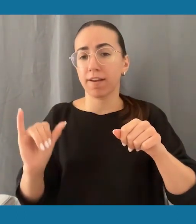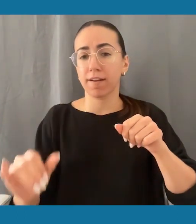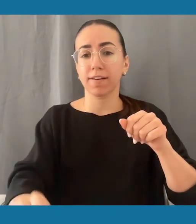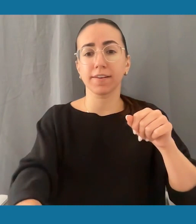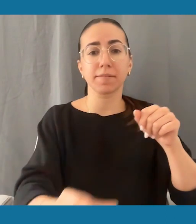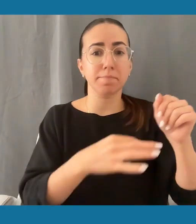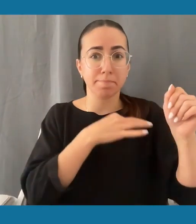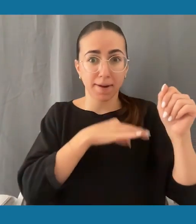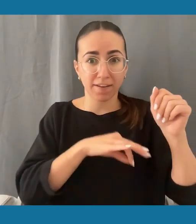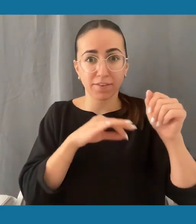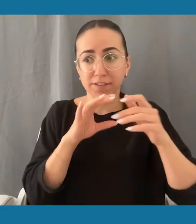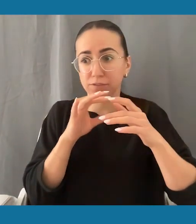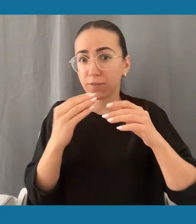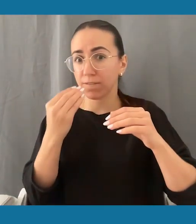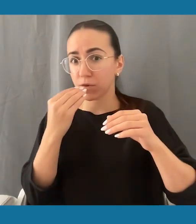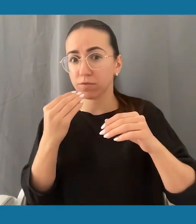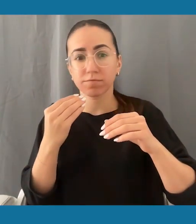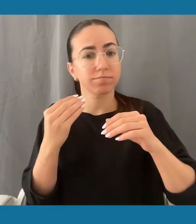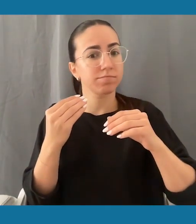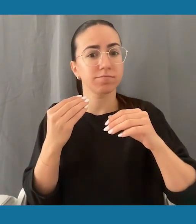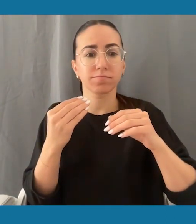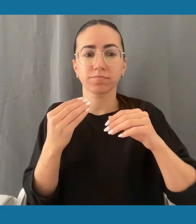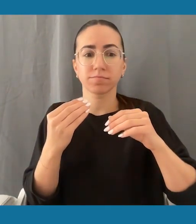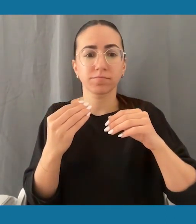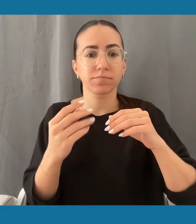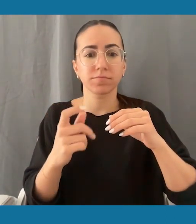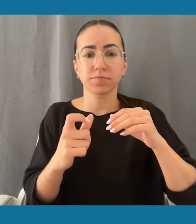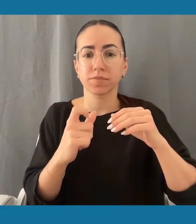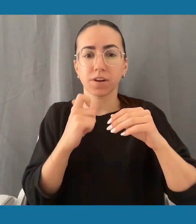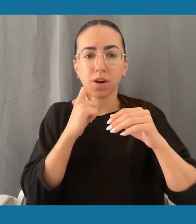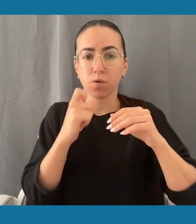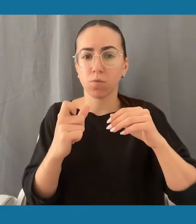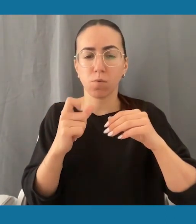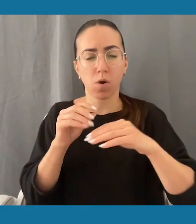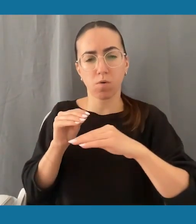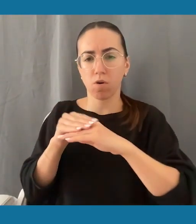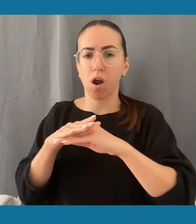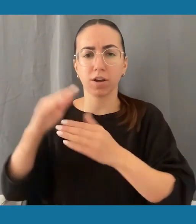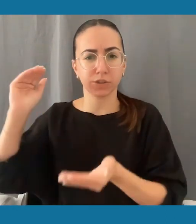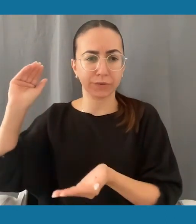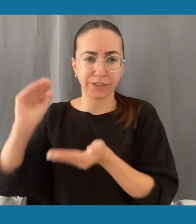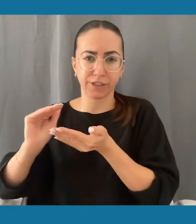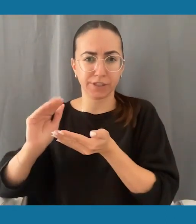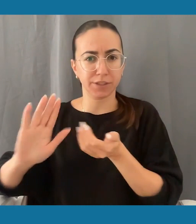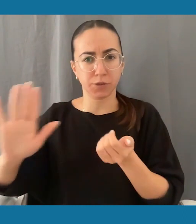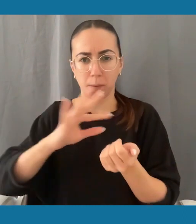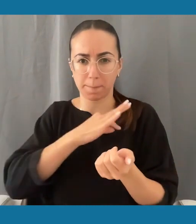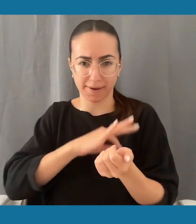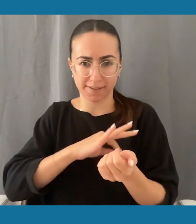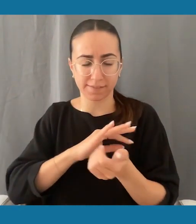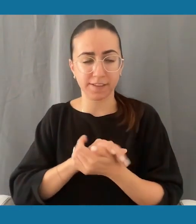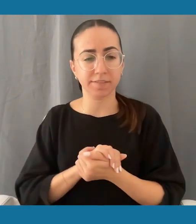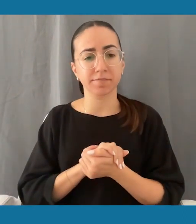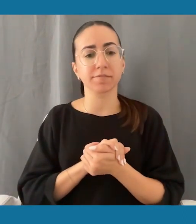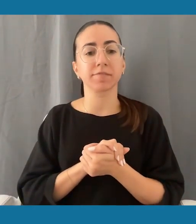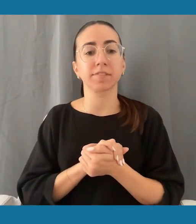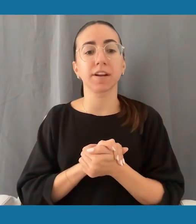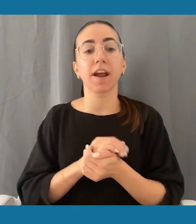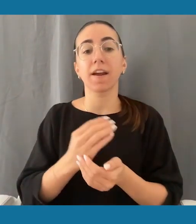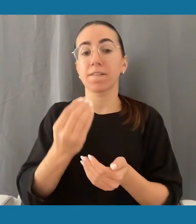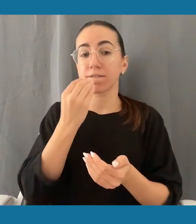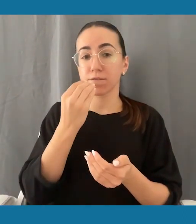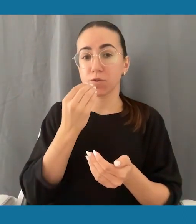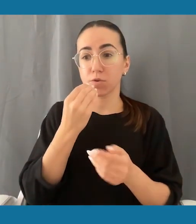benefits for food, it will no longer cause a reduction in the SSI benefit. And thus, food provided by